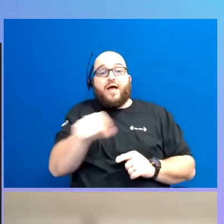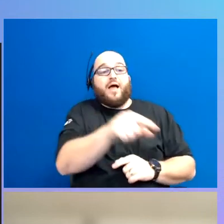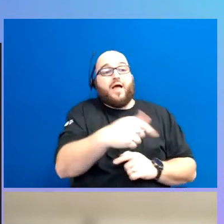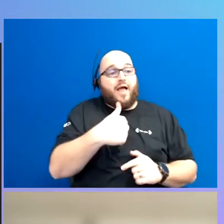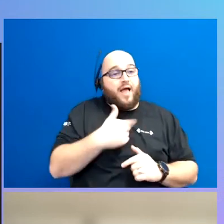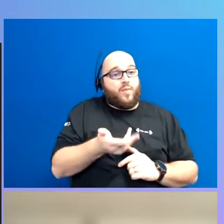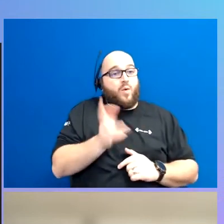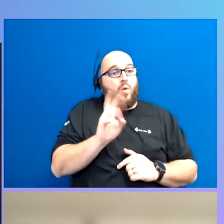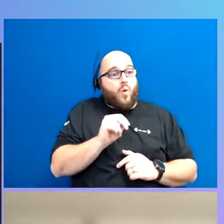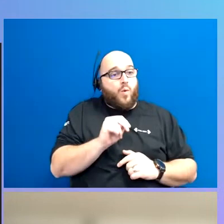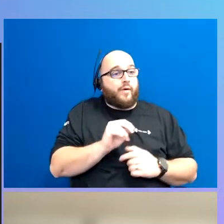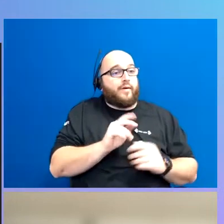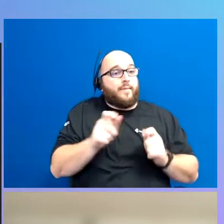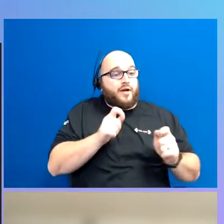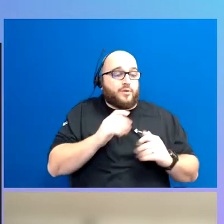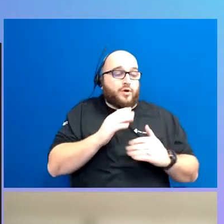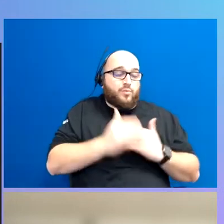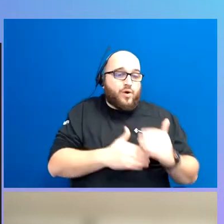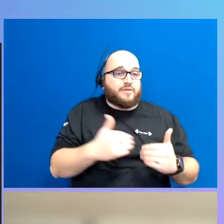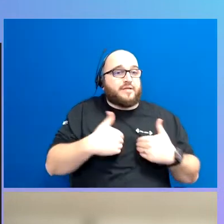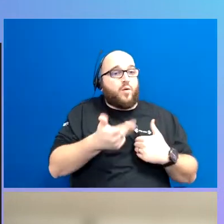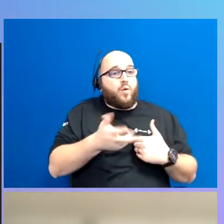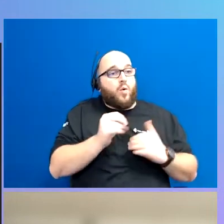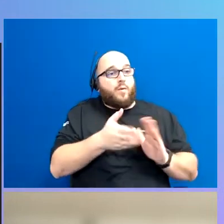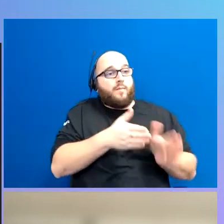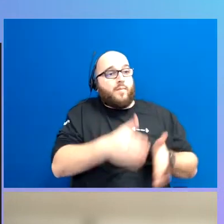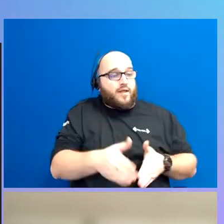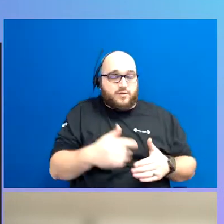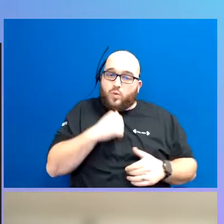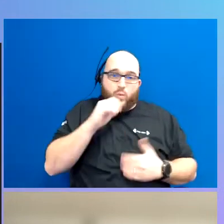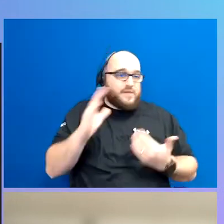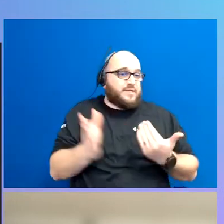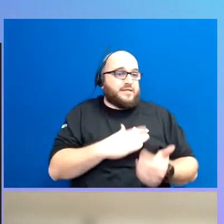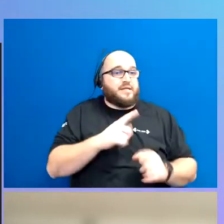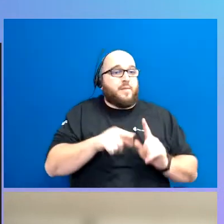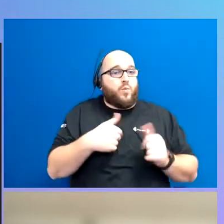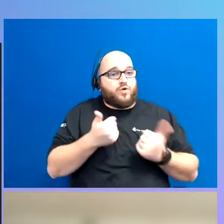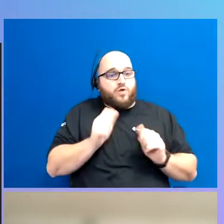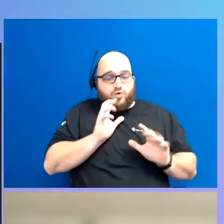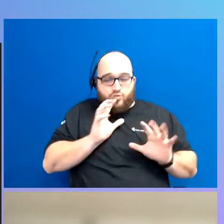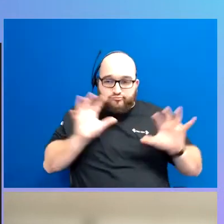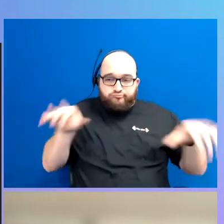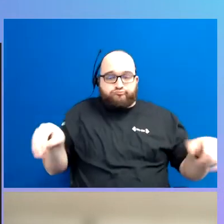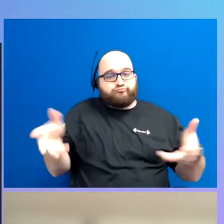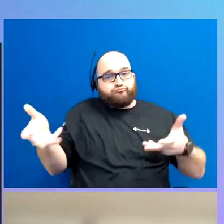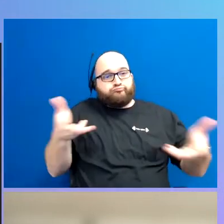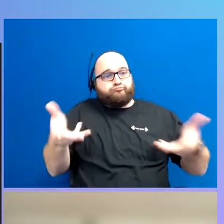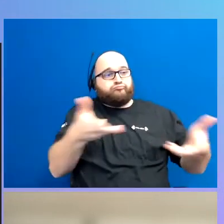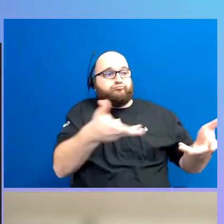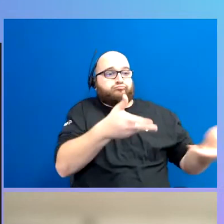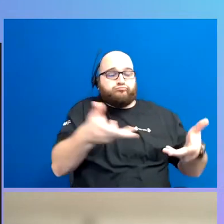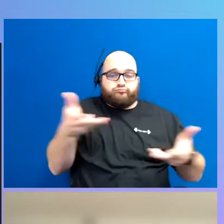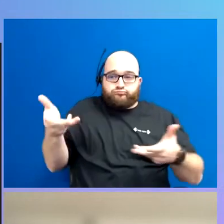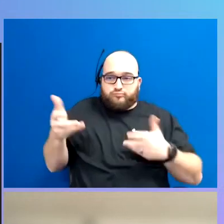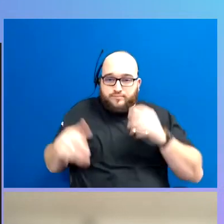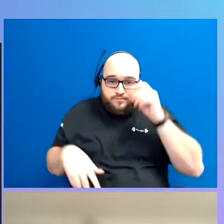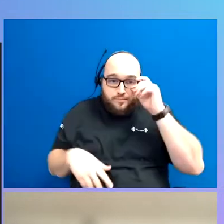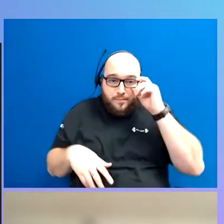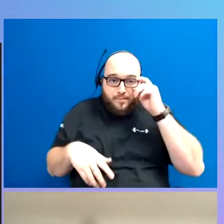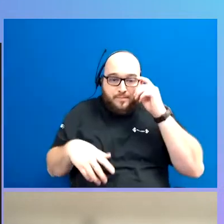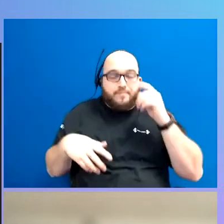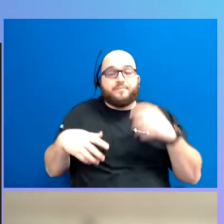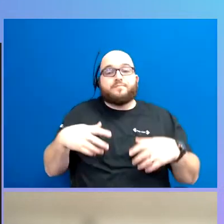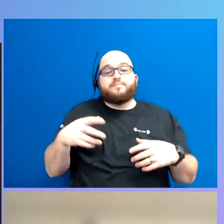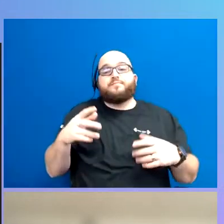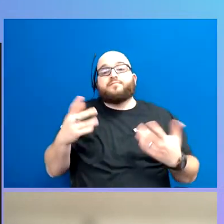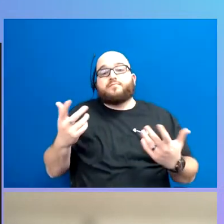change management process. So that wasn't easy, as you can see. So focusing back on